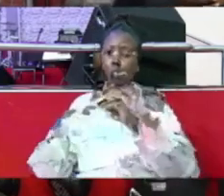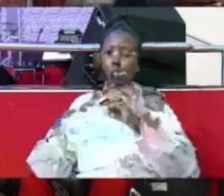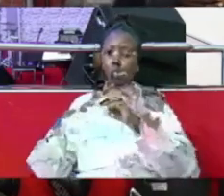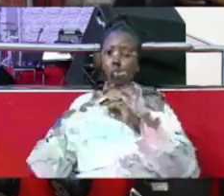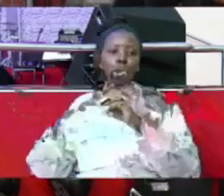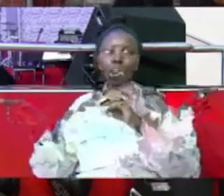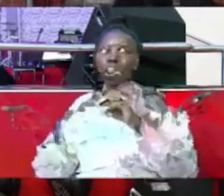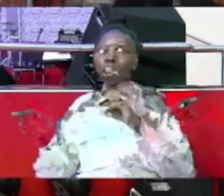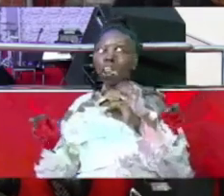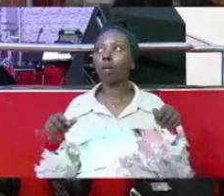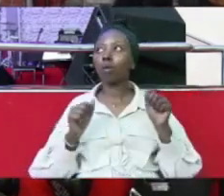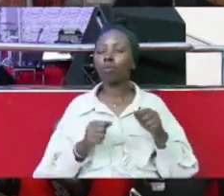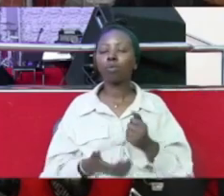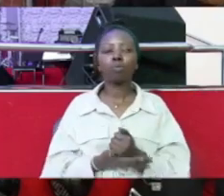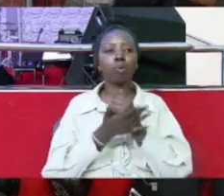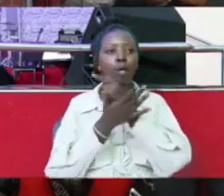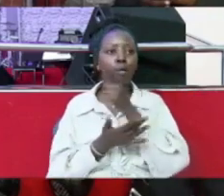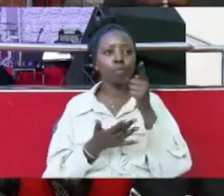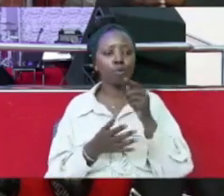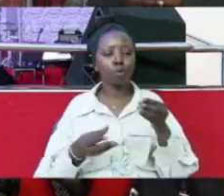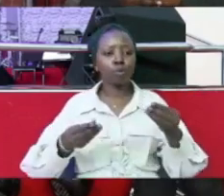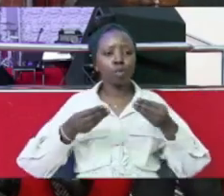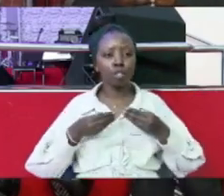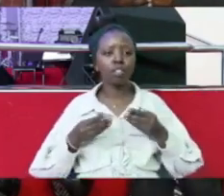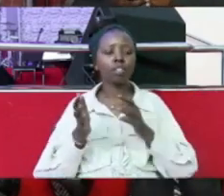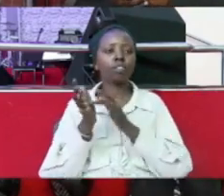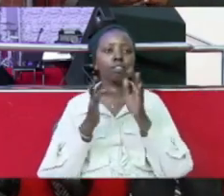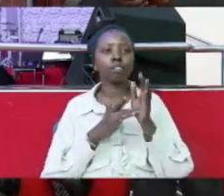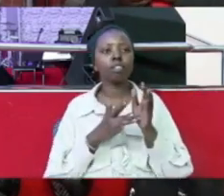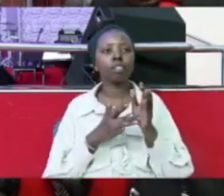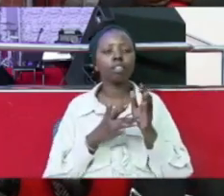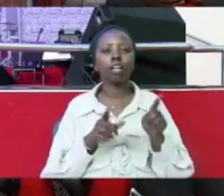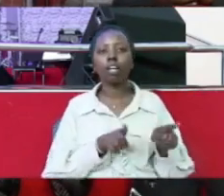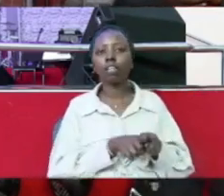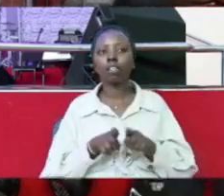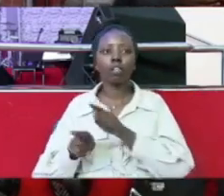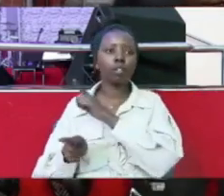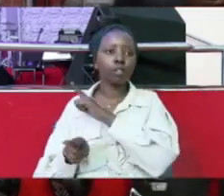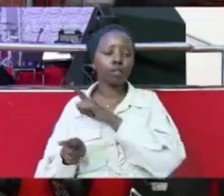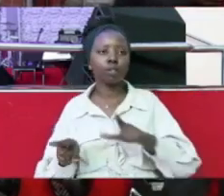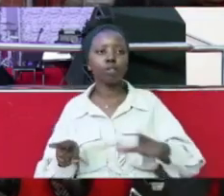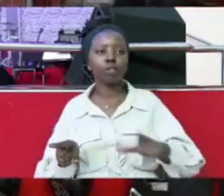And they will assist you to receive Jesus as Lord and Savior of your life.